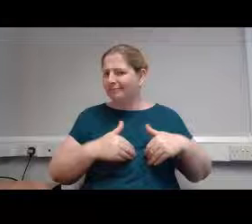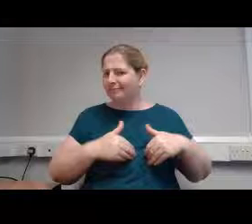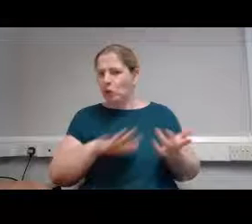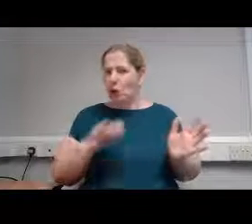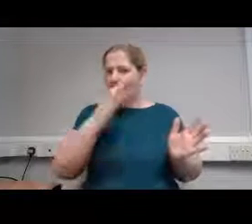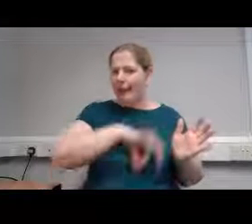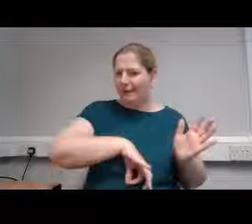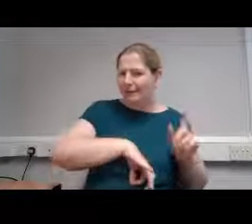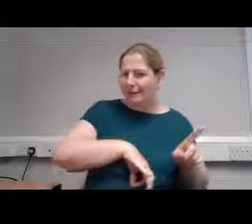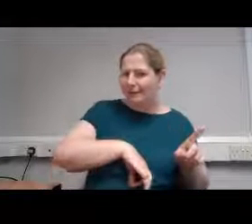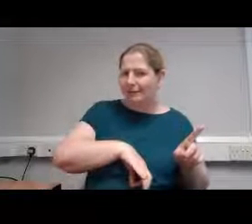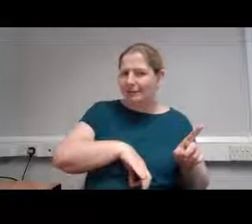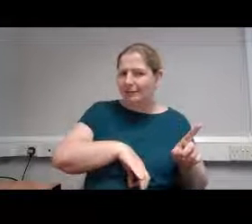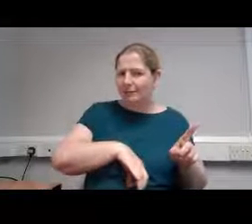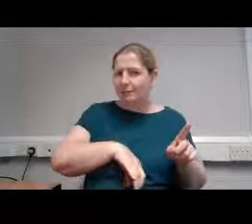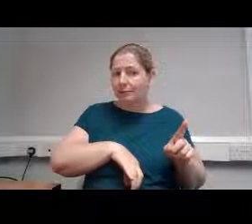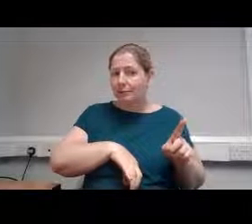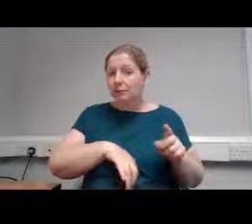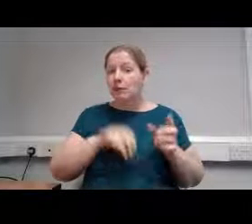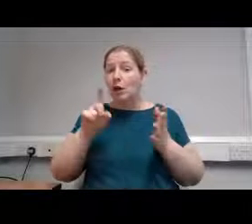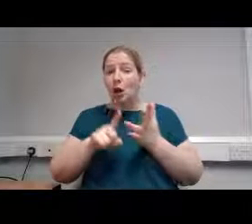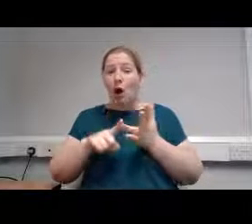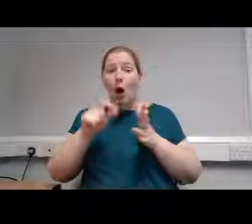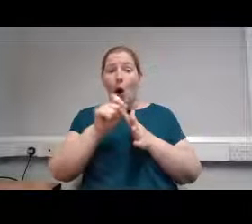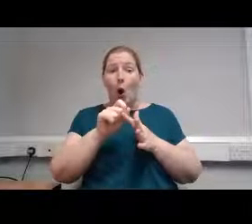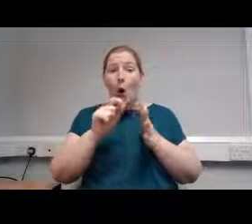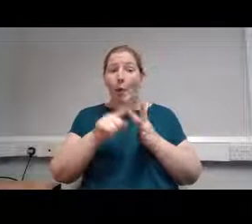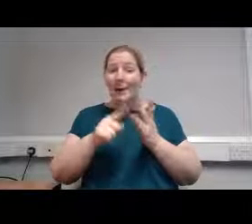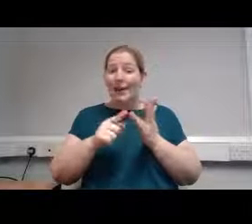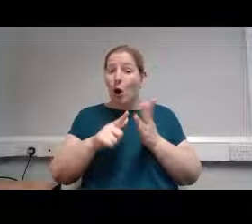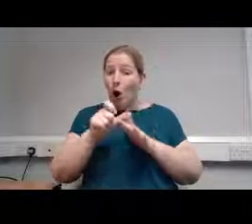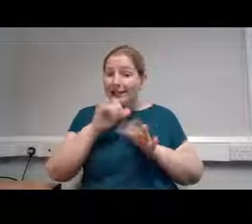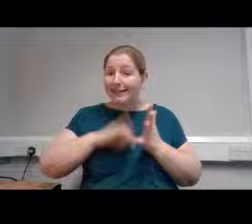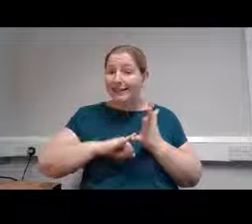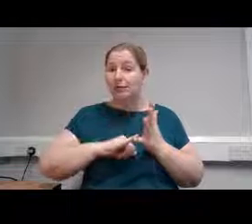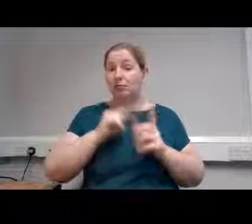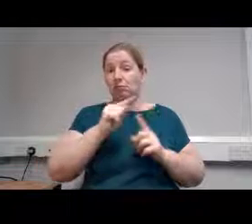Opioids are a really high risk medicine. They can cause harm,